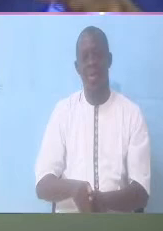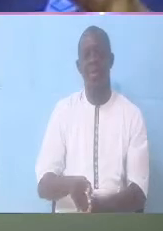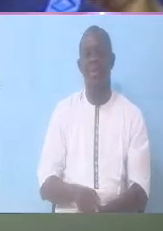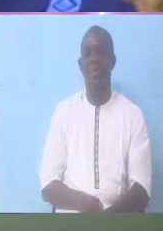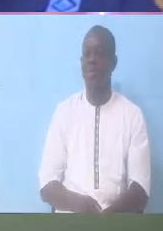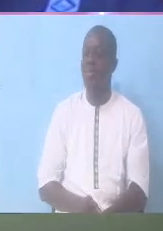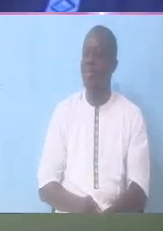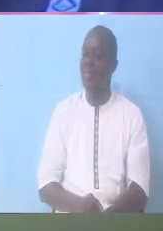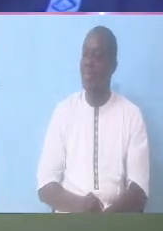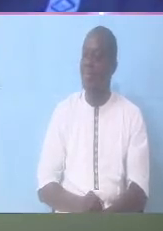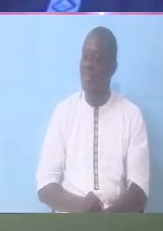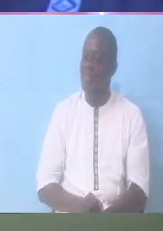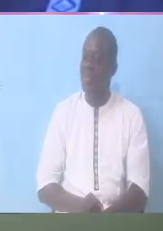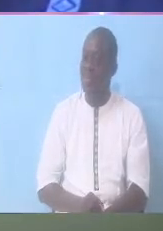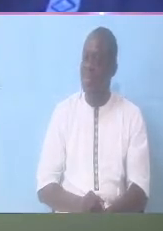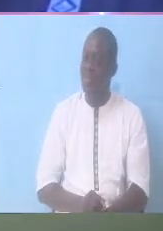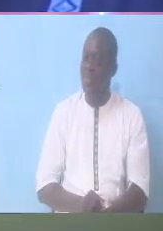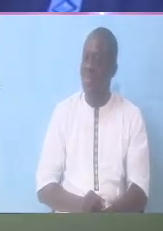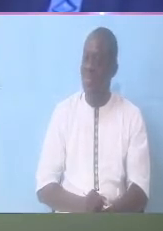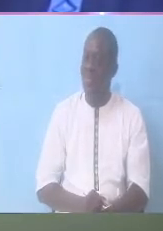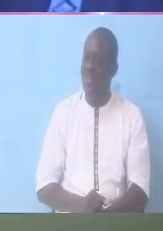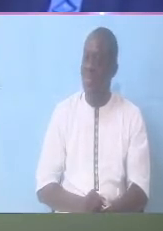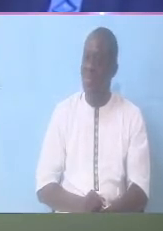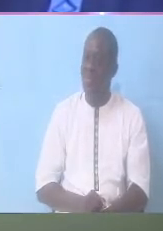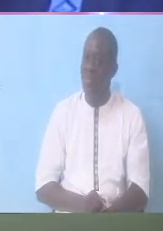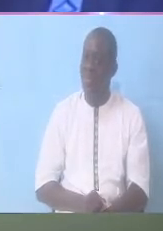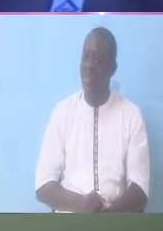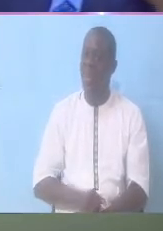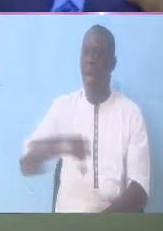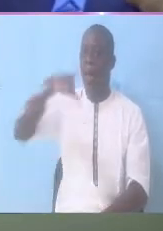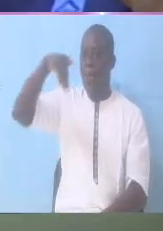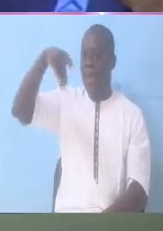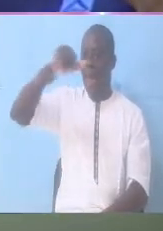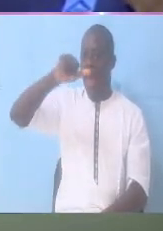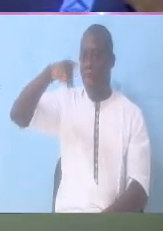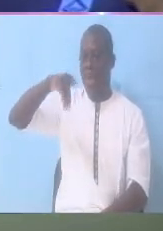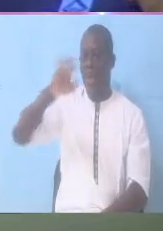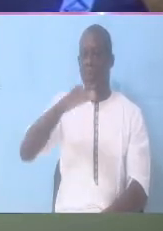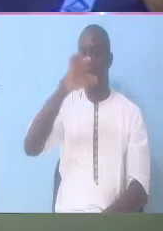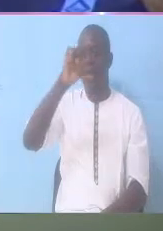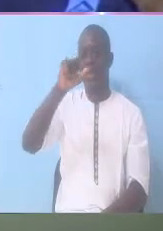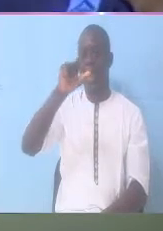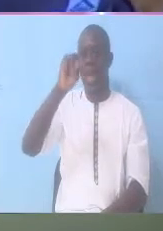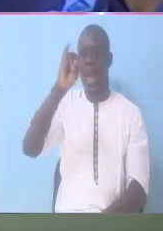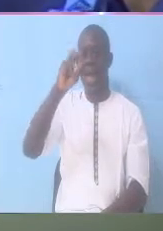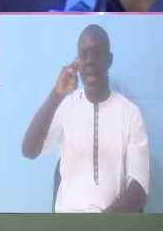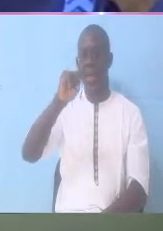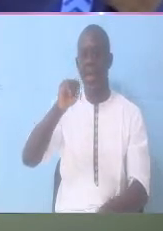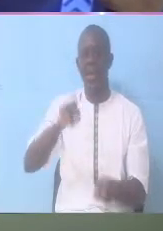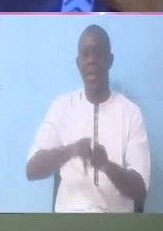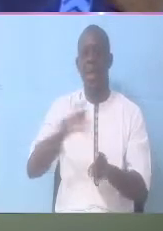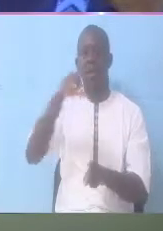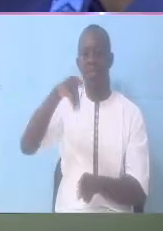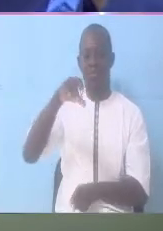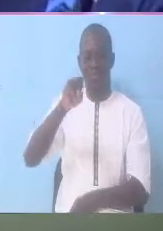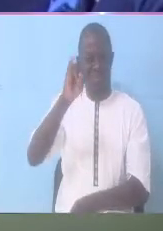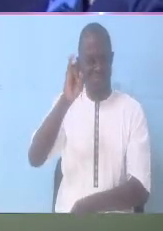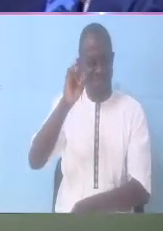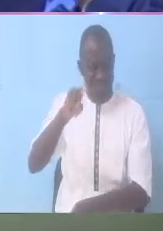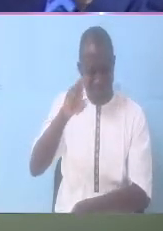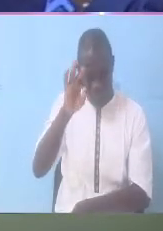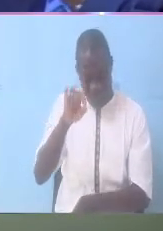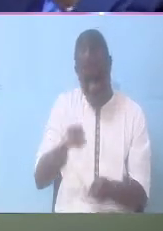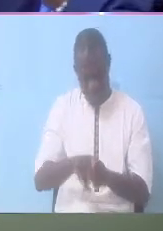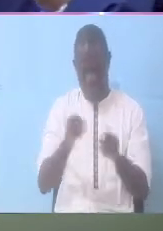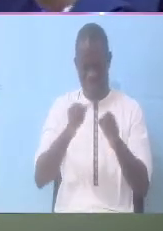Juma? Say it again. Papsen. Papsen. Point newspaper. Point newspaper.